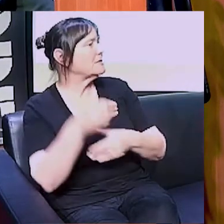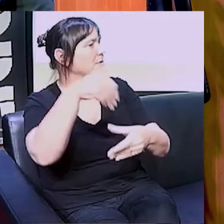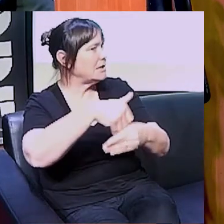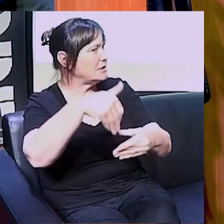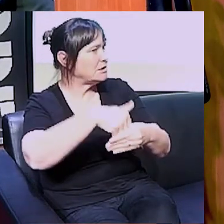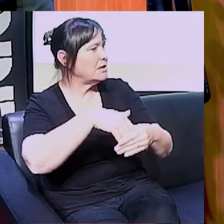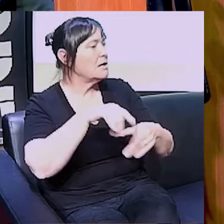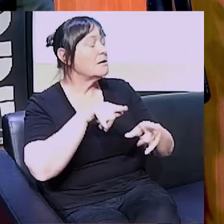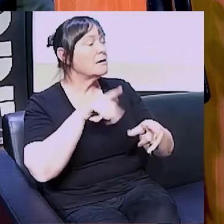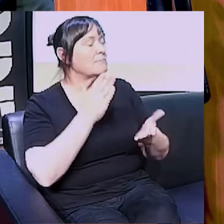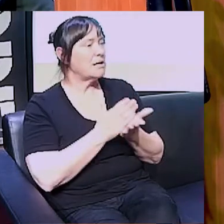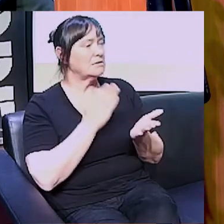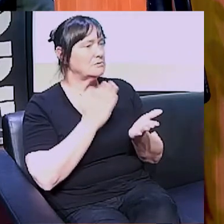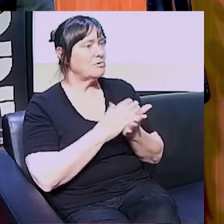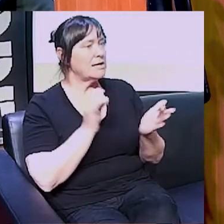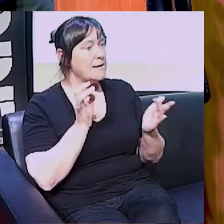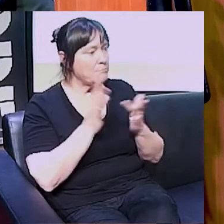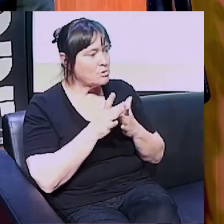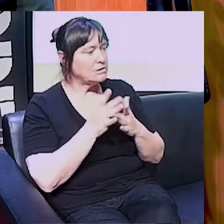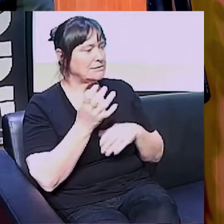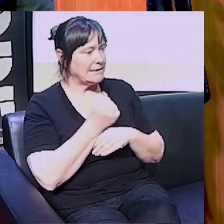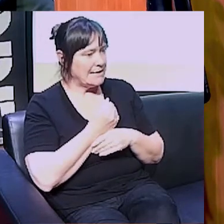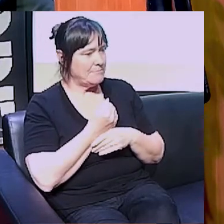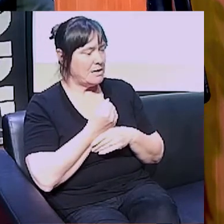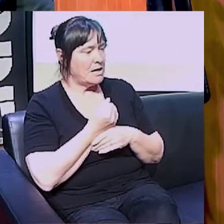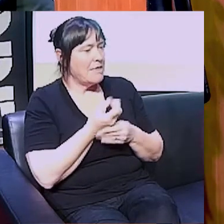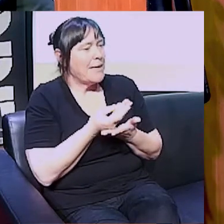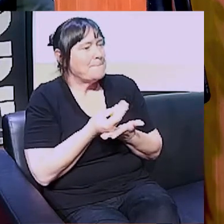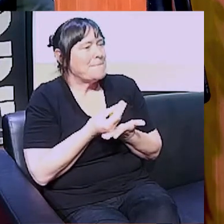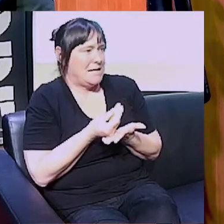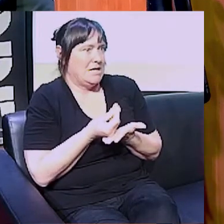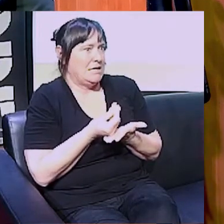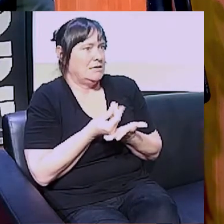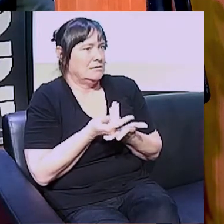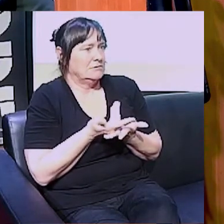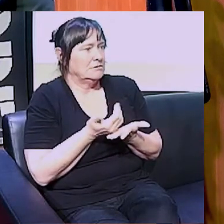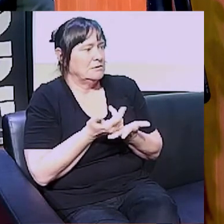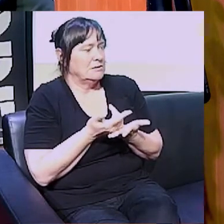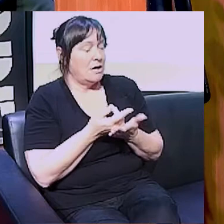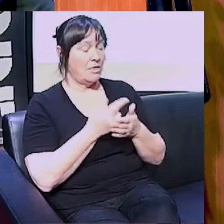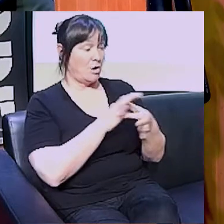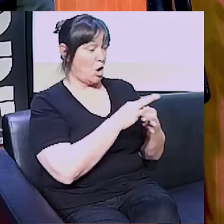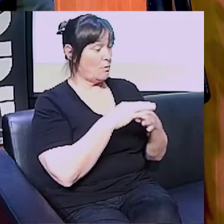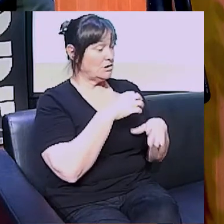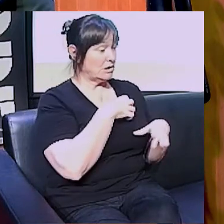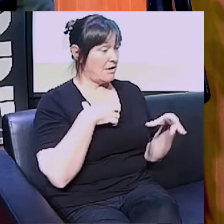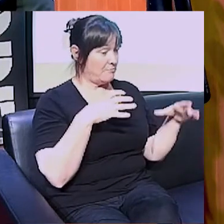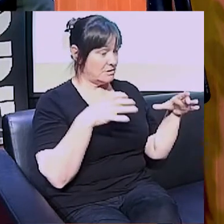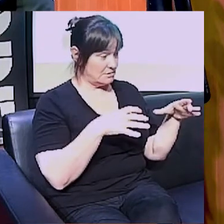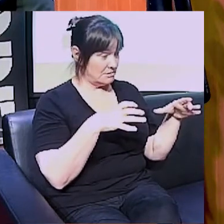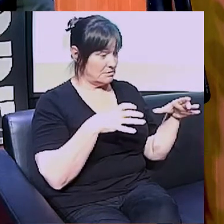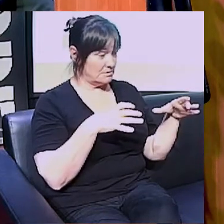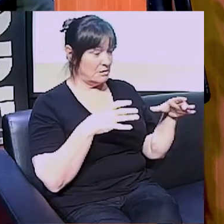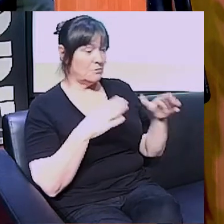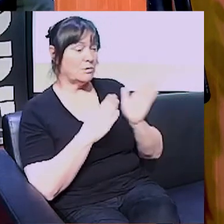think it's necessary to keep that momentum running. We were a coalition government, and with us in the engine